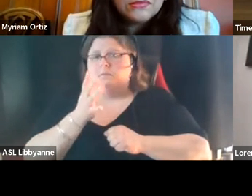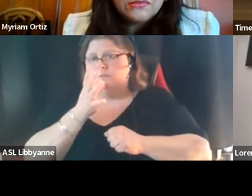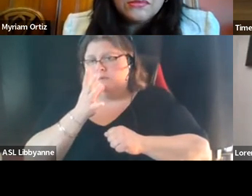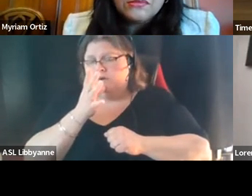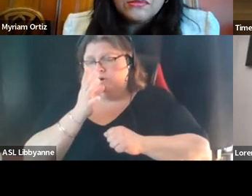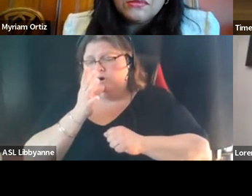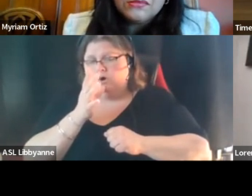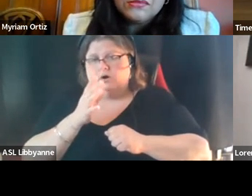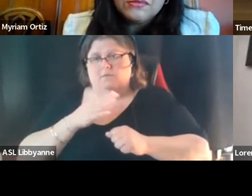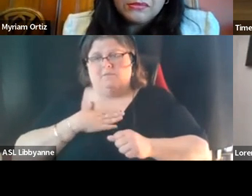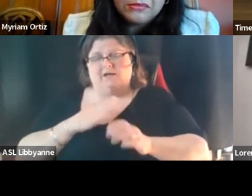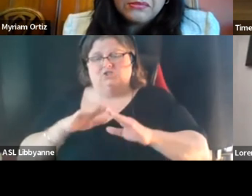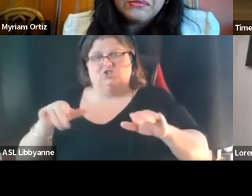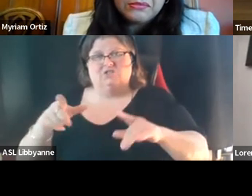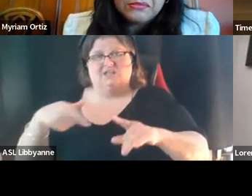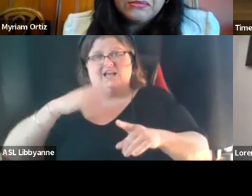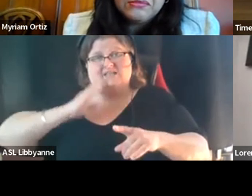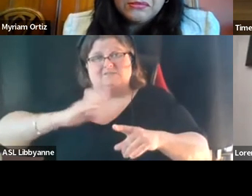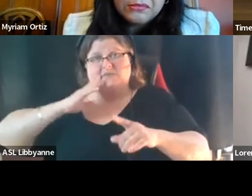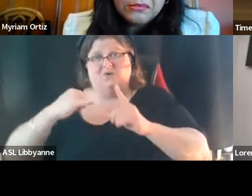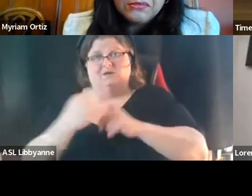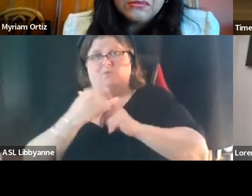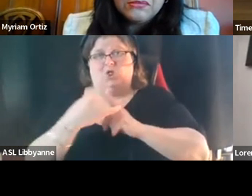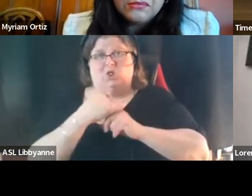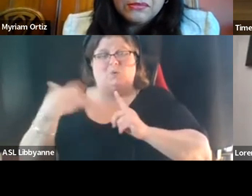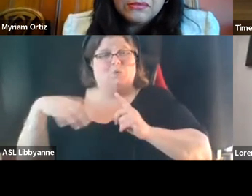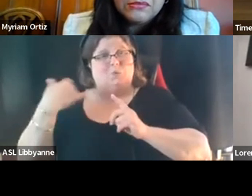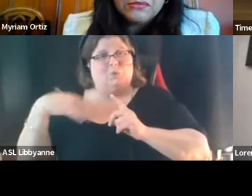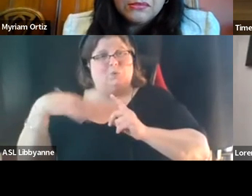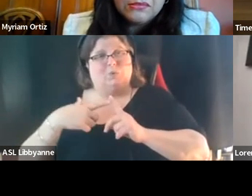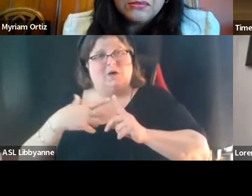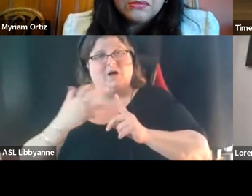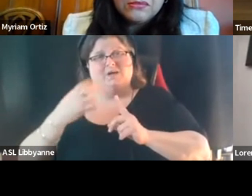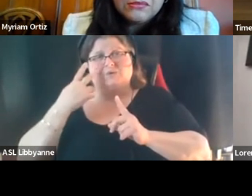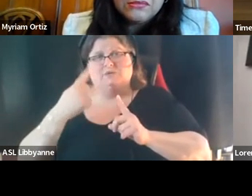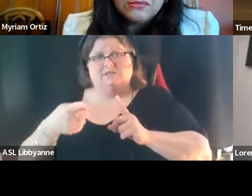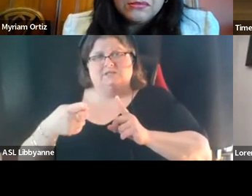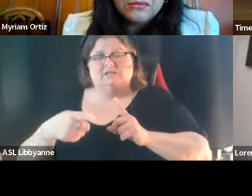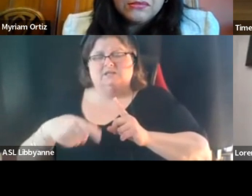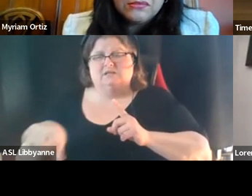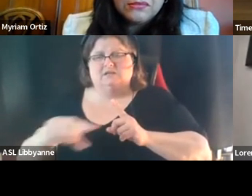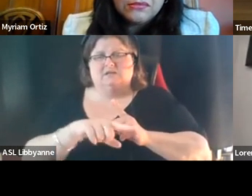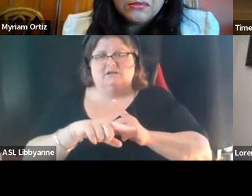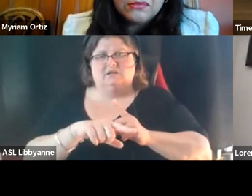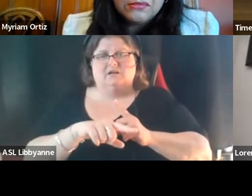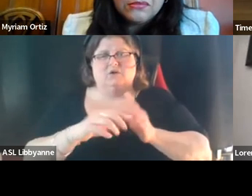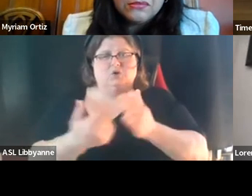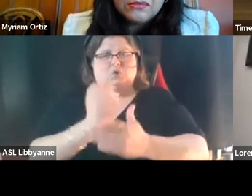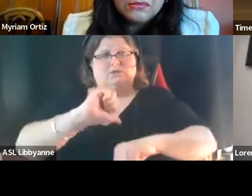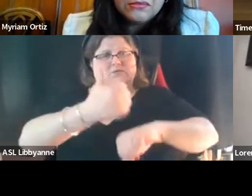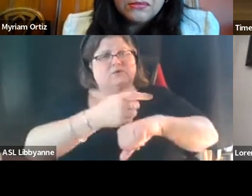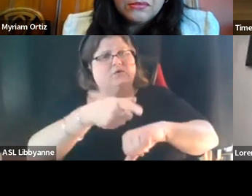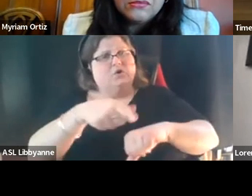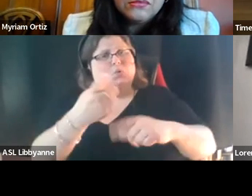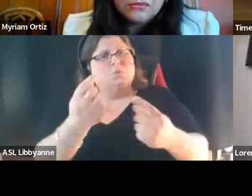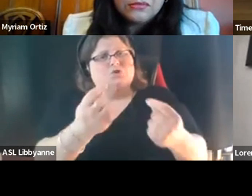who experienced bullying before the school, I would like to see what plans the new superintendent will